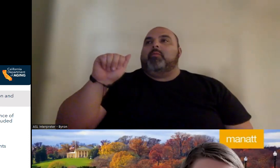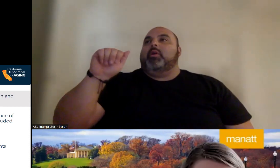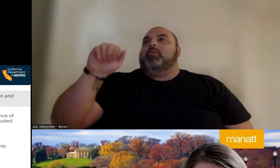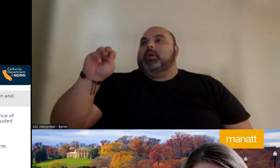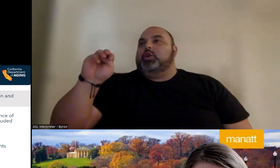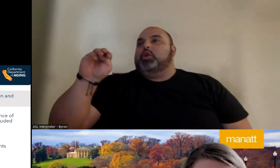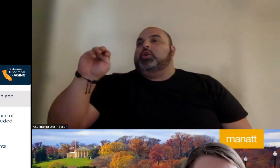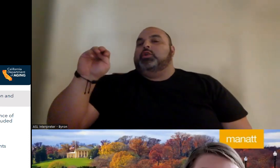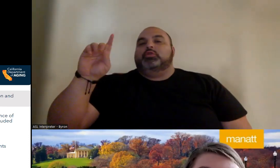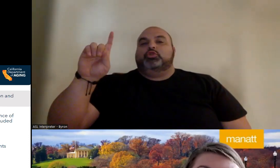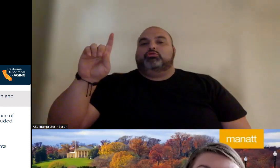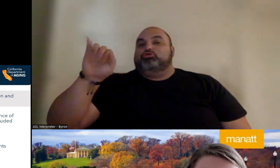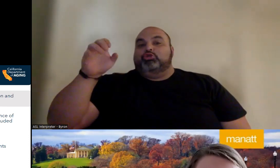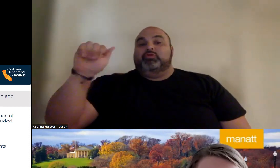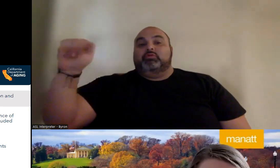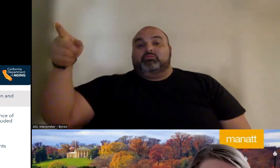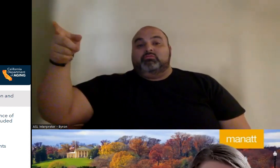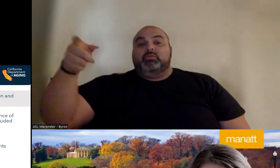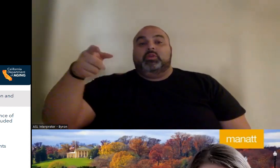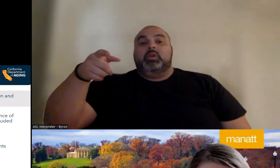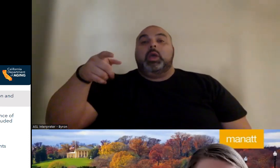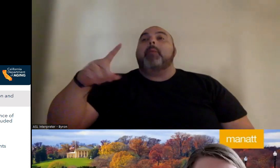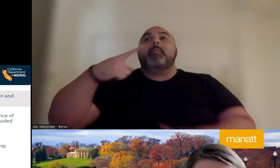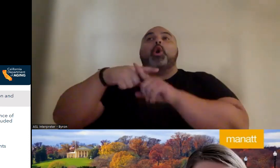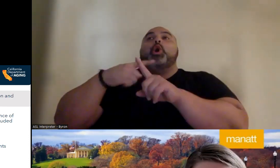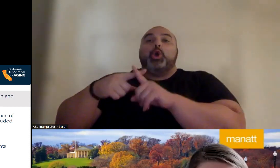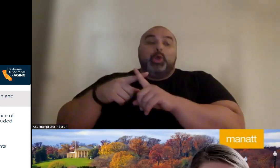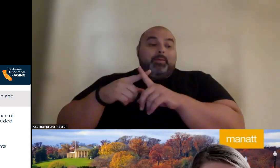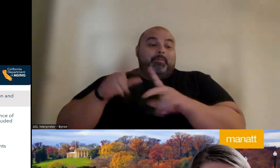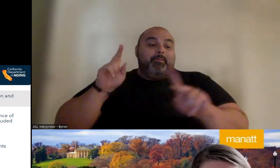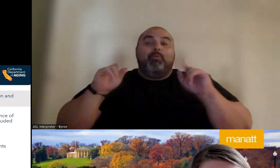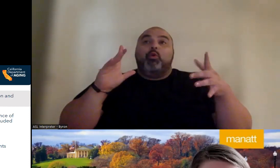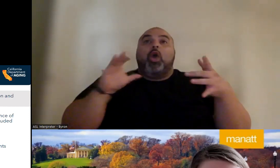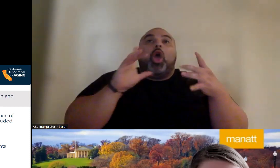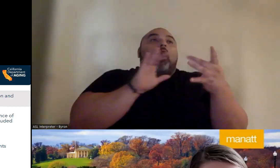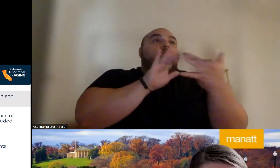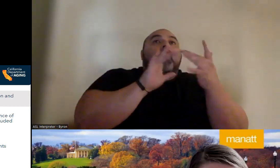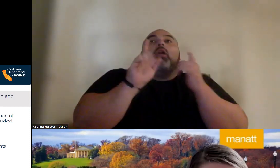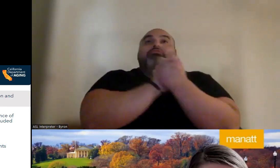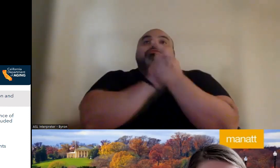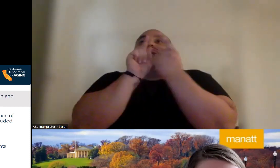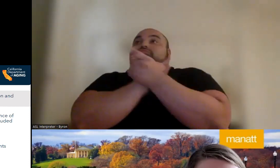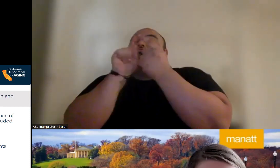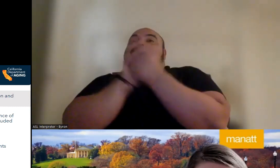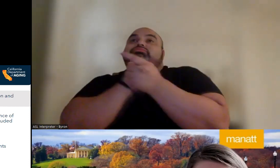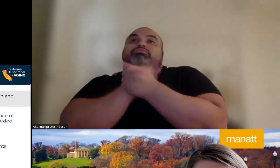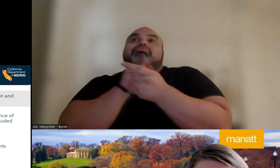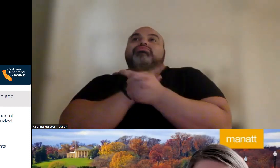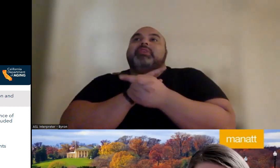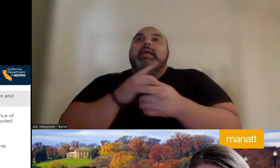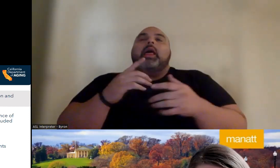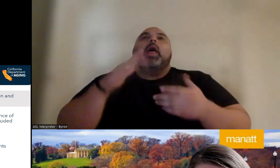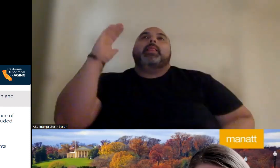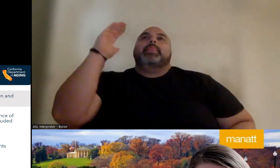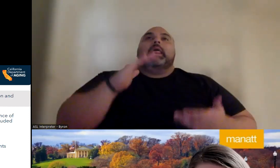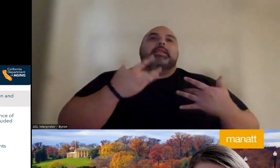a positive association between having social connection and long-term care facility residents experiencing less depression, less